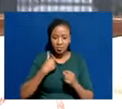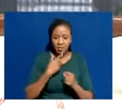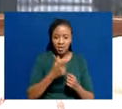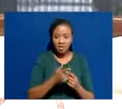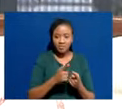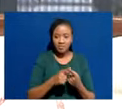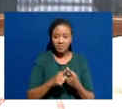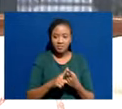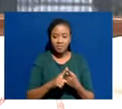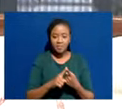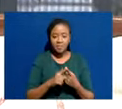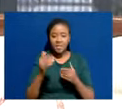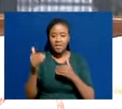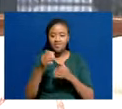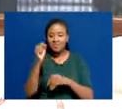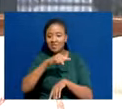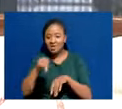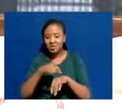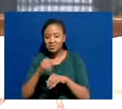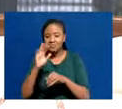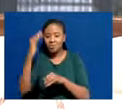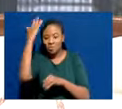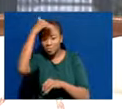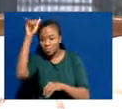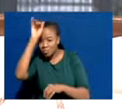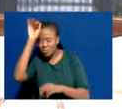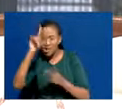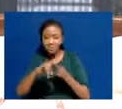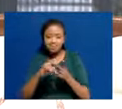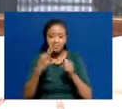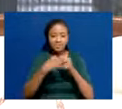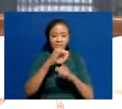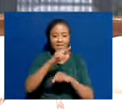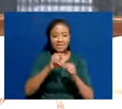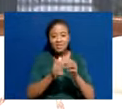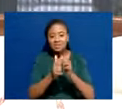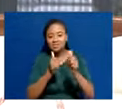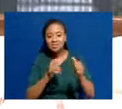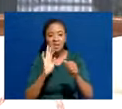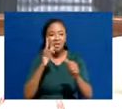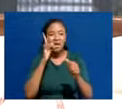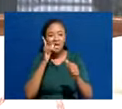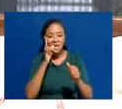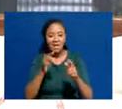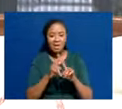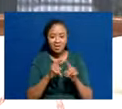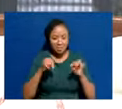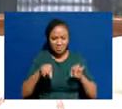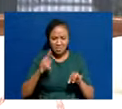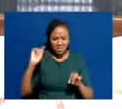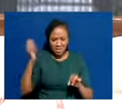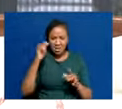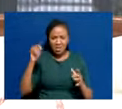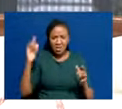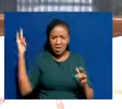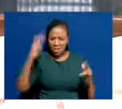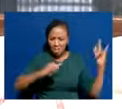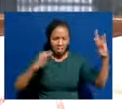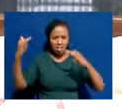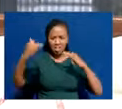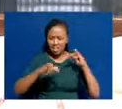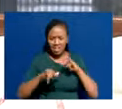5 hours away from Dubai. We're 8 hours away from London. We're 13 from New York. This is the center of the world, literally. We